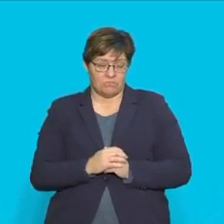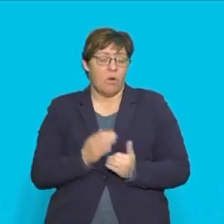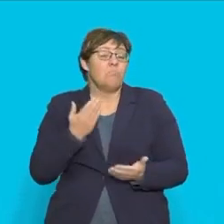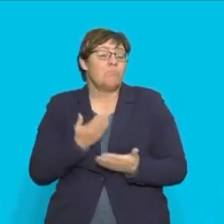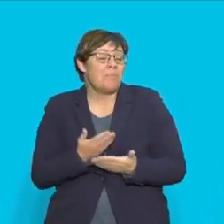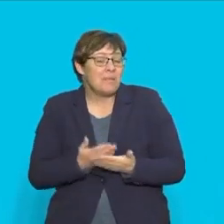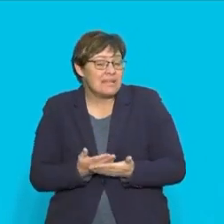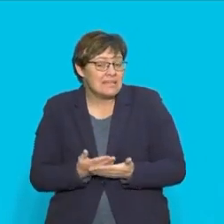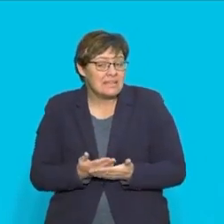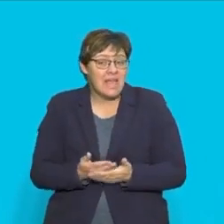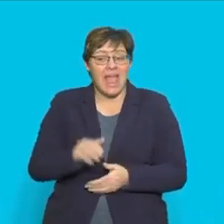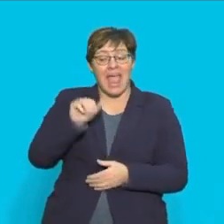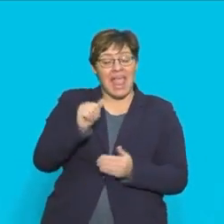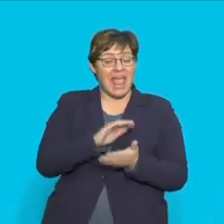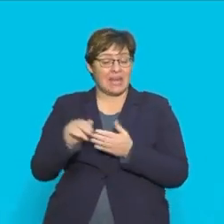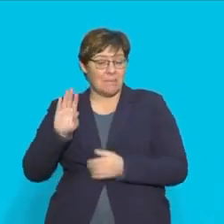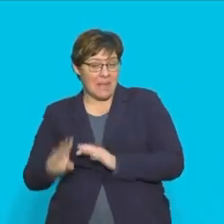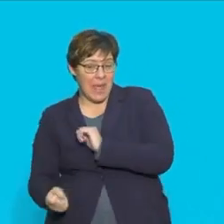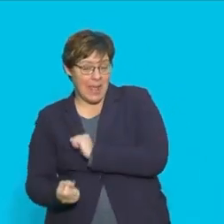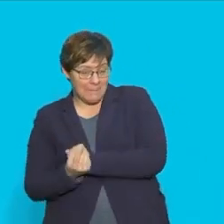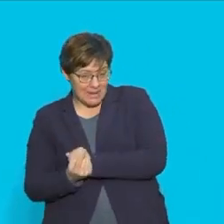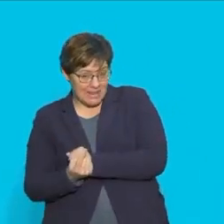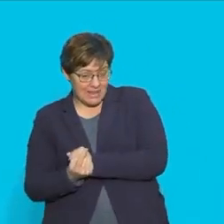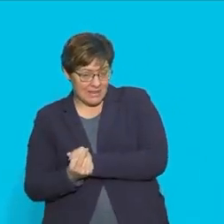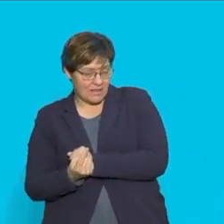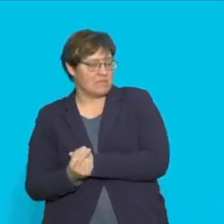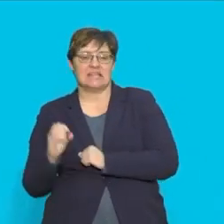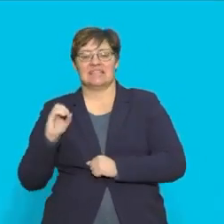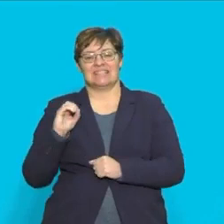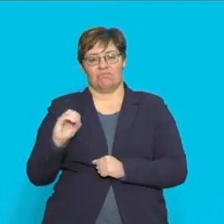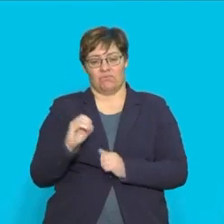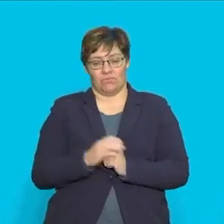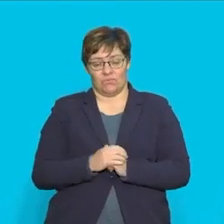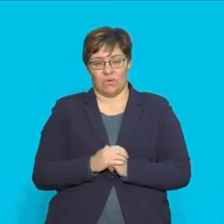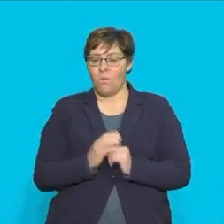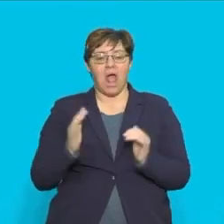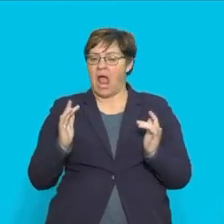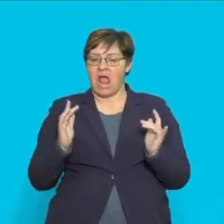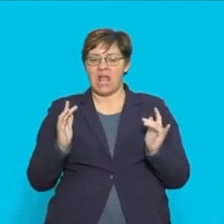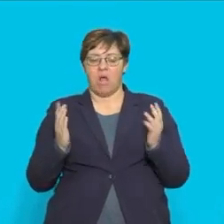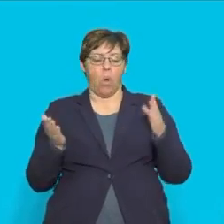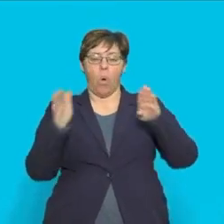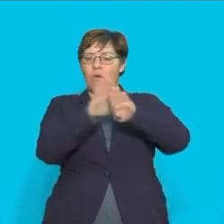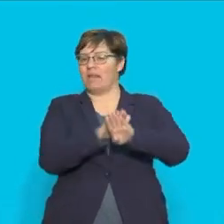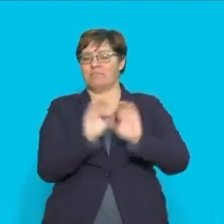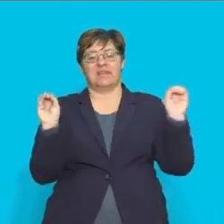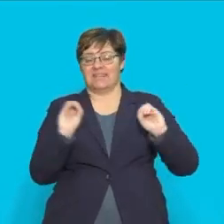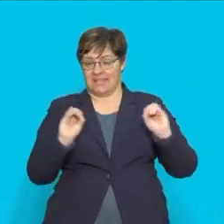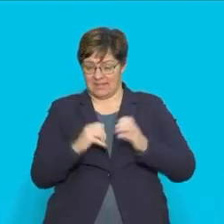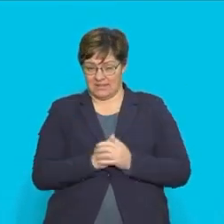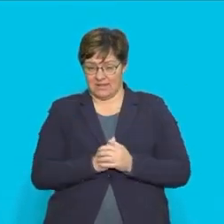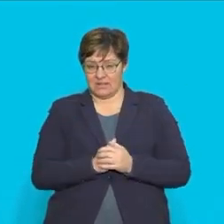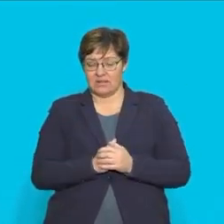will make the probability of A and B occurring will be 0. Okay? So it means